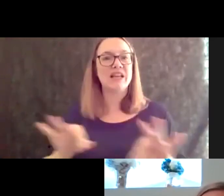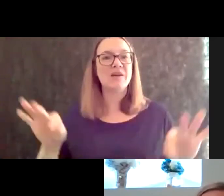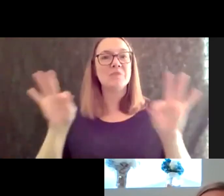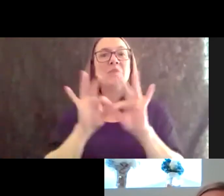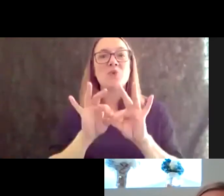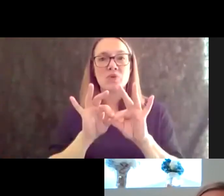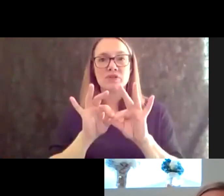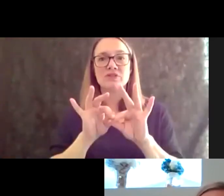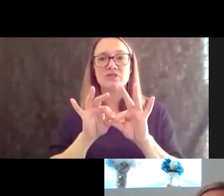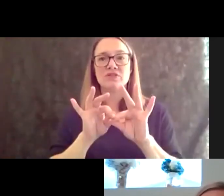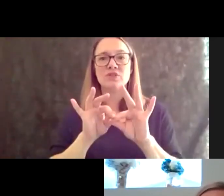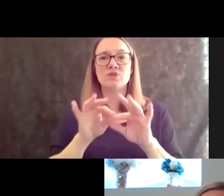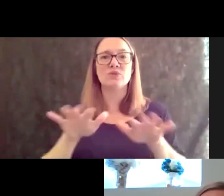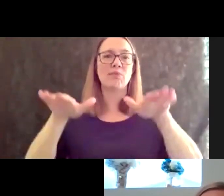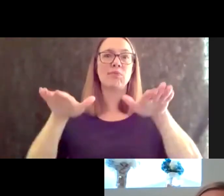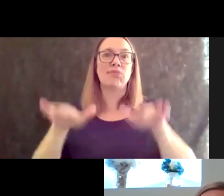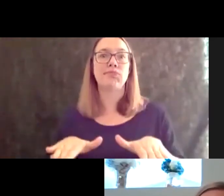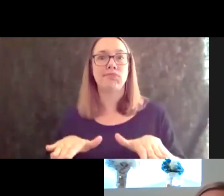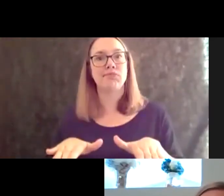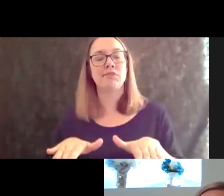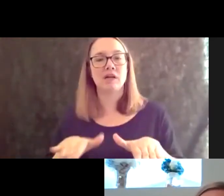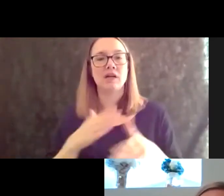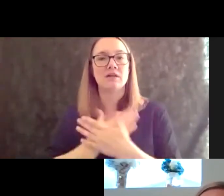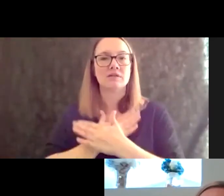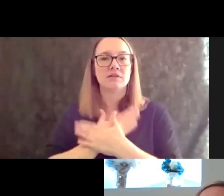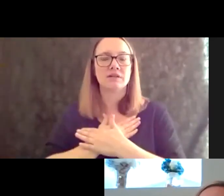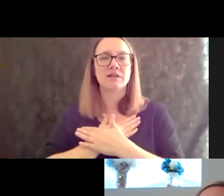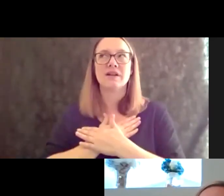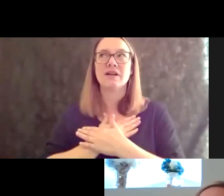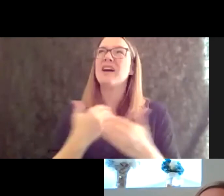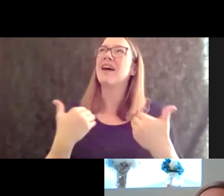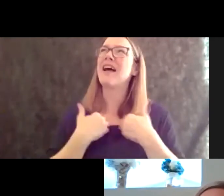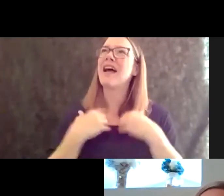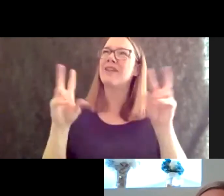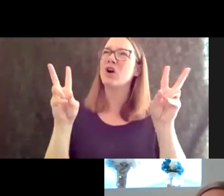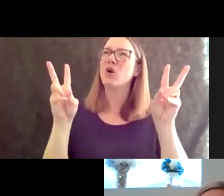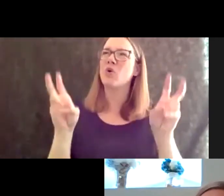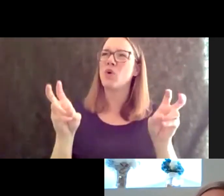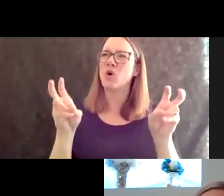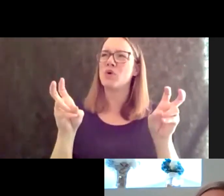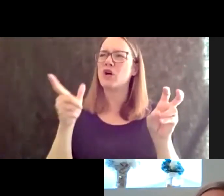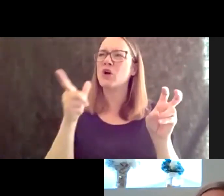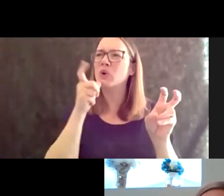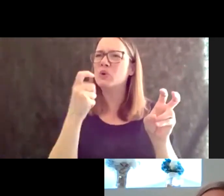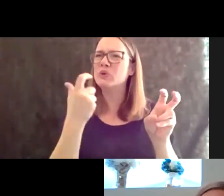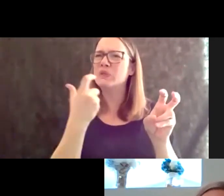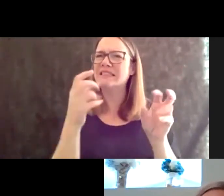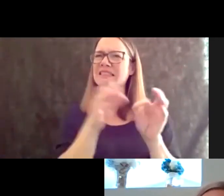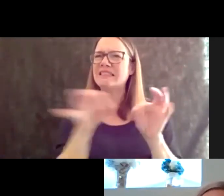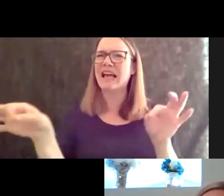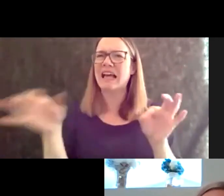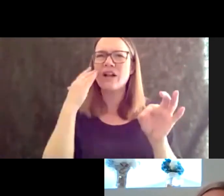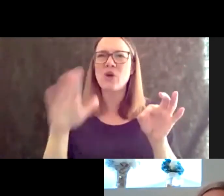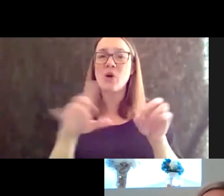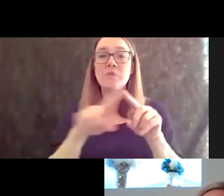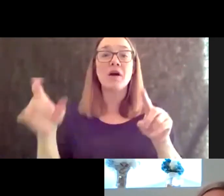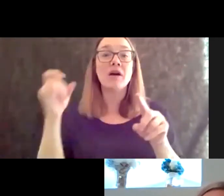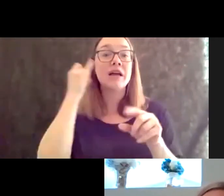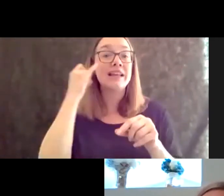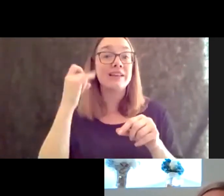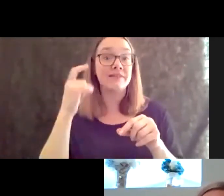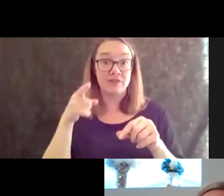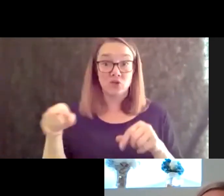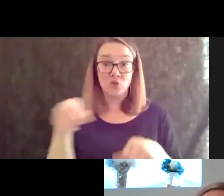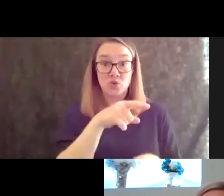to unwind. There was a quote, and I cannot remember who said it. So if anyone knows